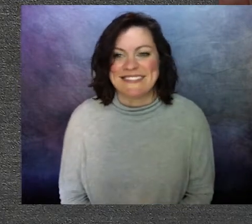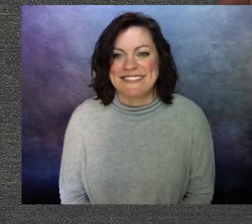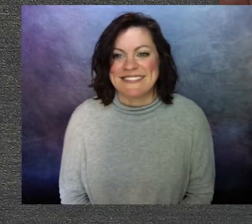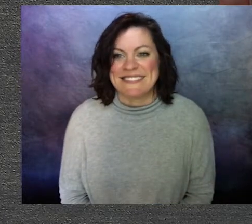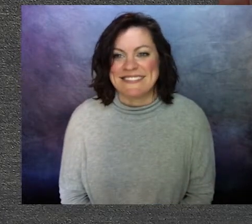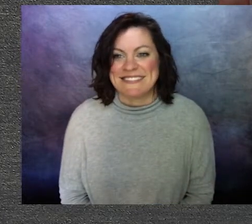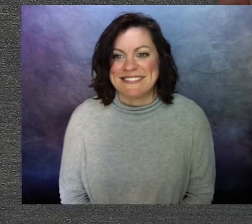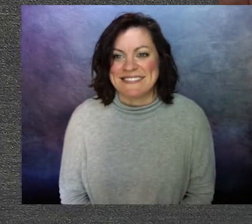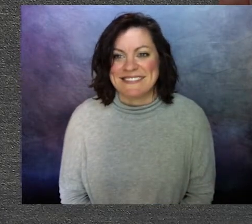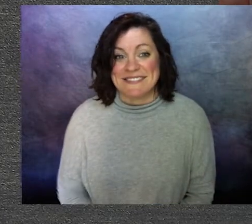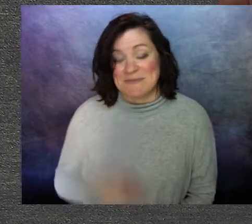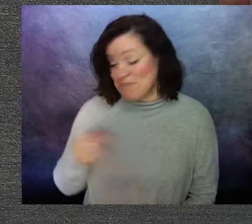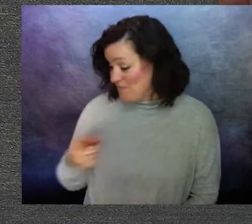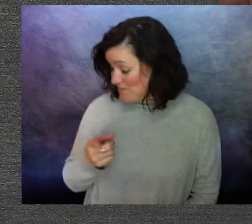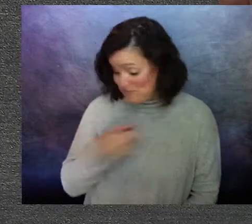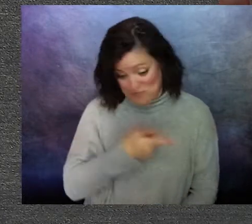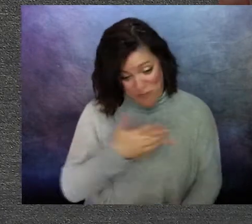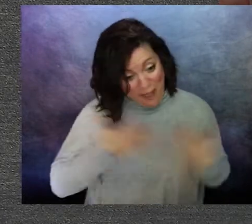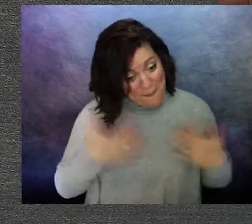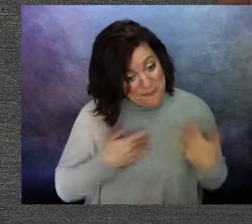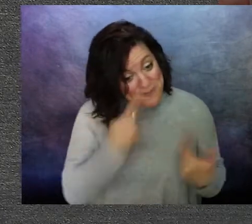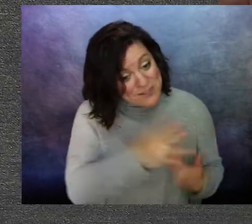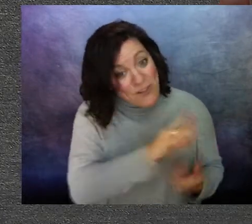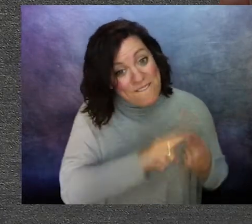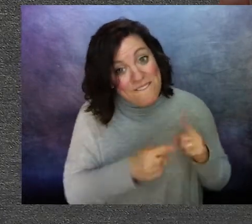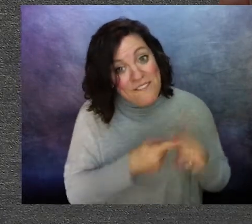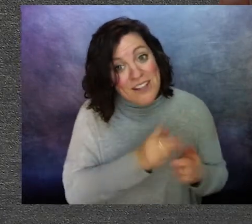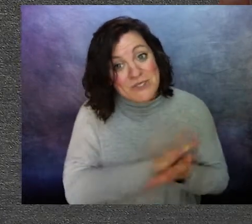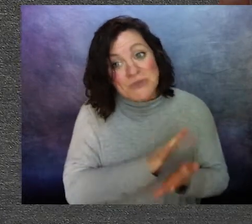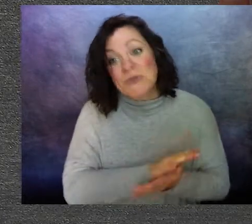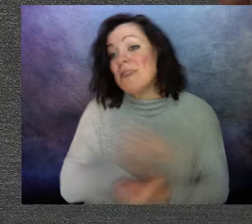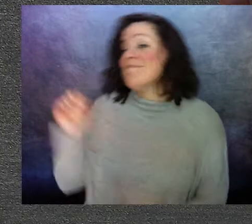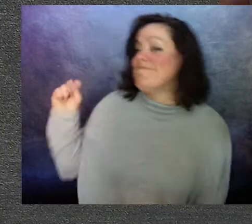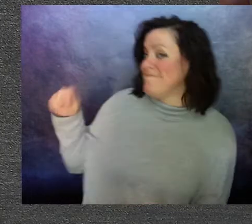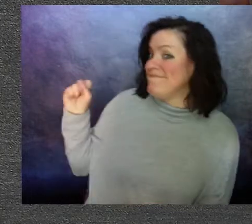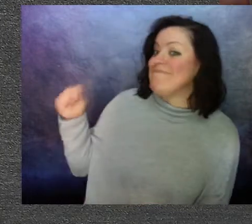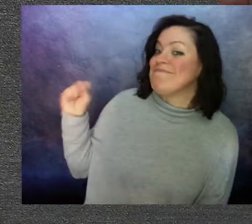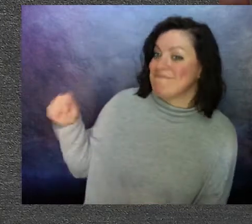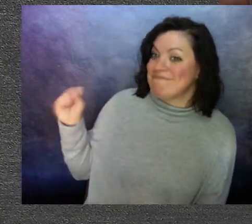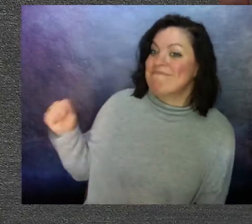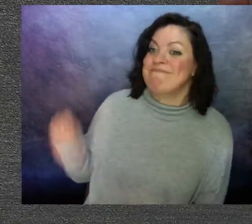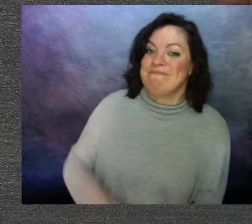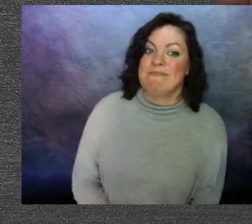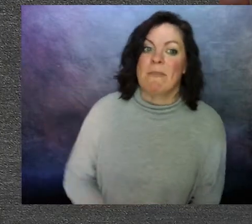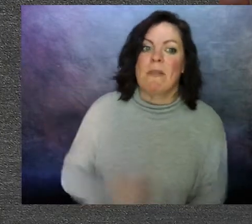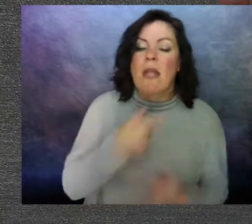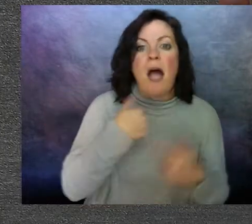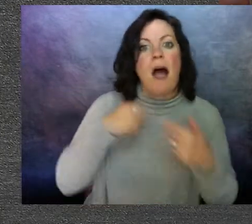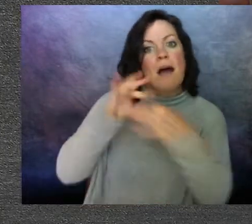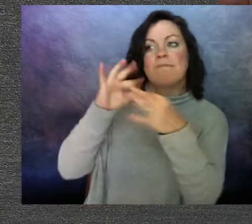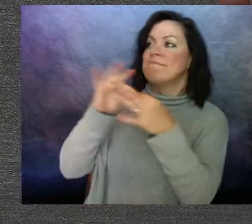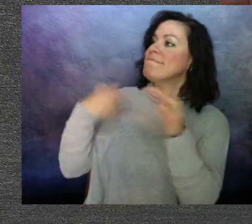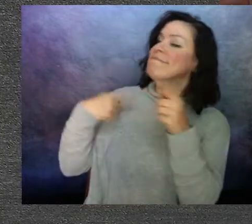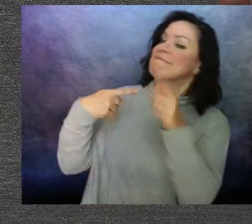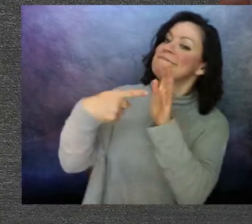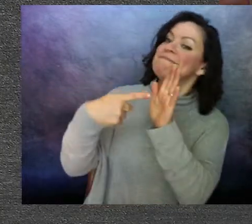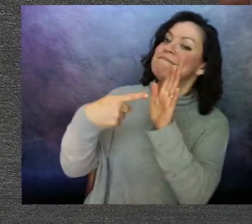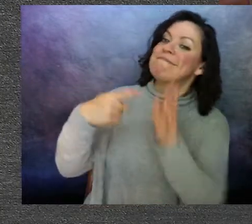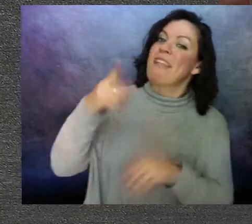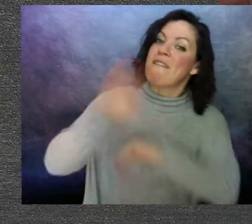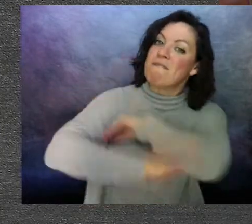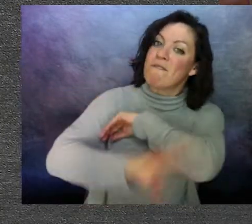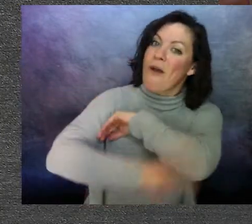So are you happy to see your friends in school? Yes. Oh, that's always so fun. I said fall is fun. Oh, I love that.